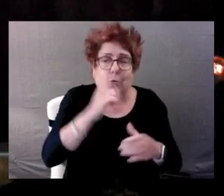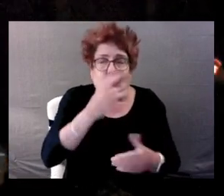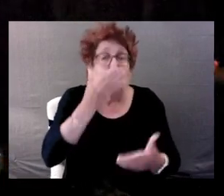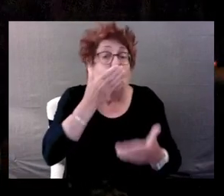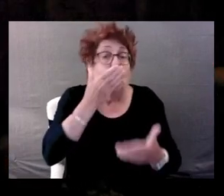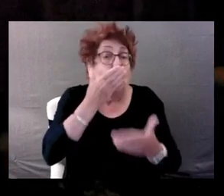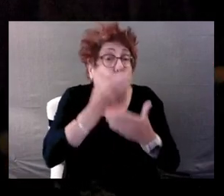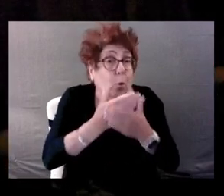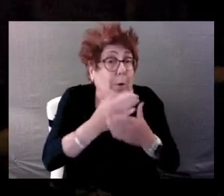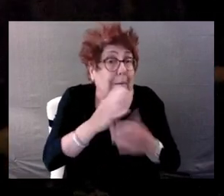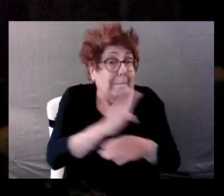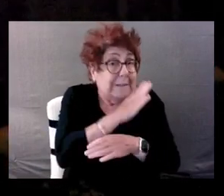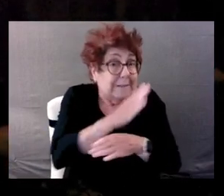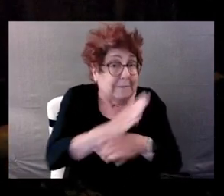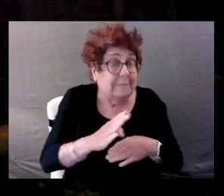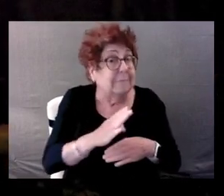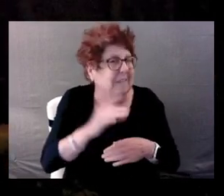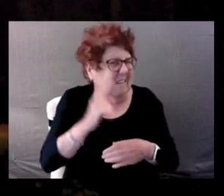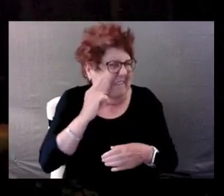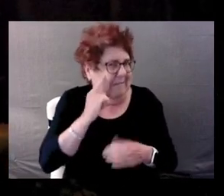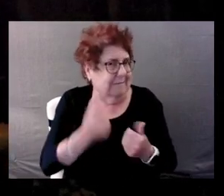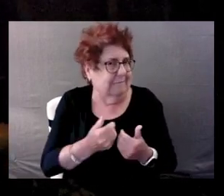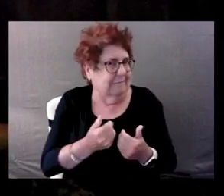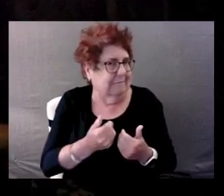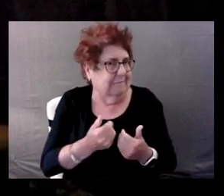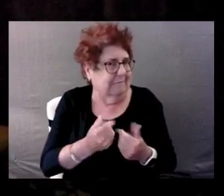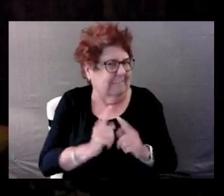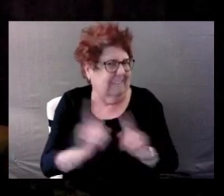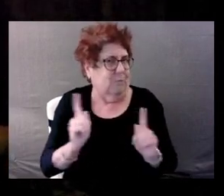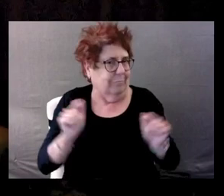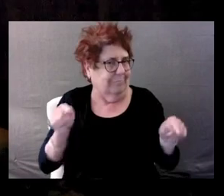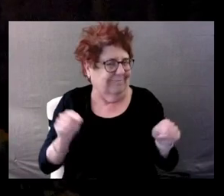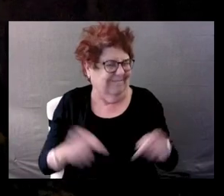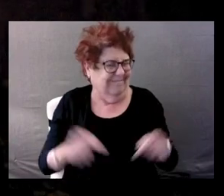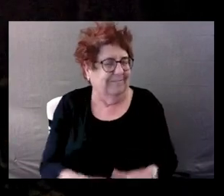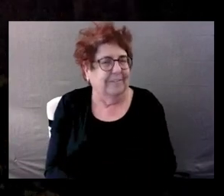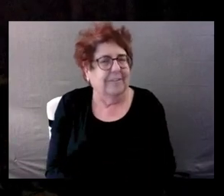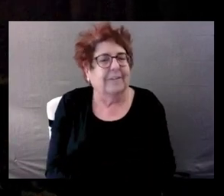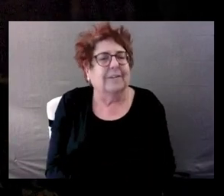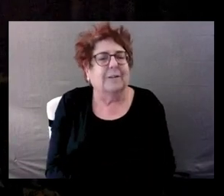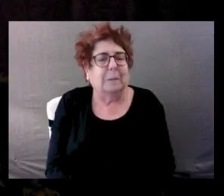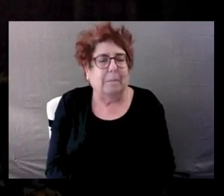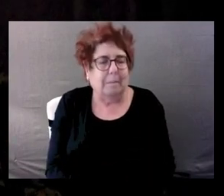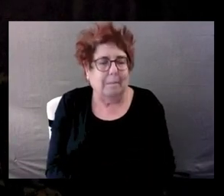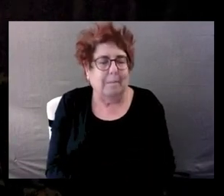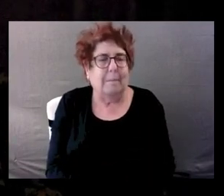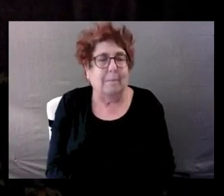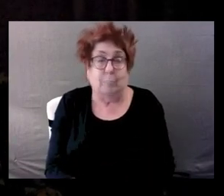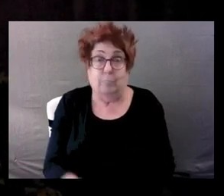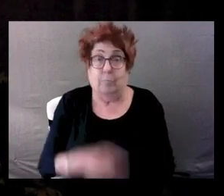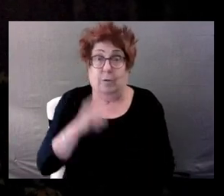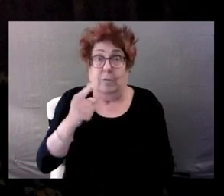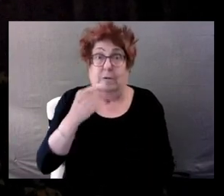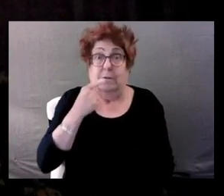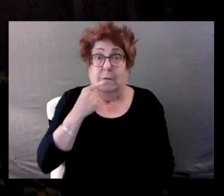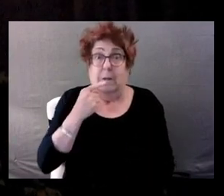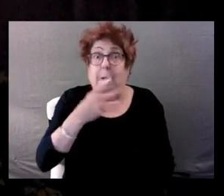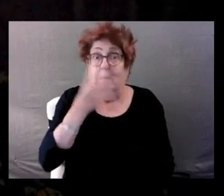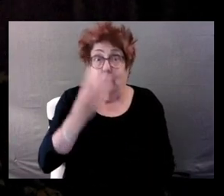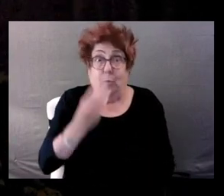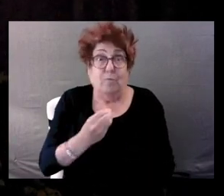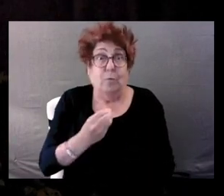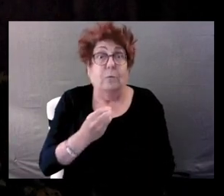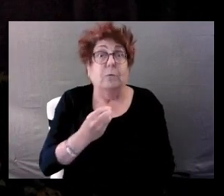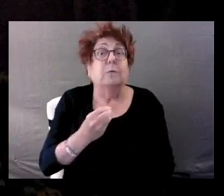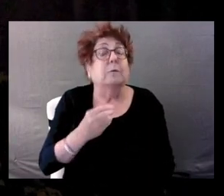distinction. Does that sound about right? So let me challenge you with this idea, and I think Mikhail said it beautifully. Community is a verb. And I think the business